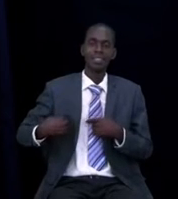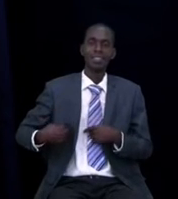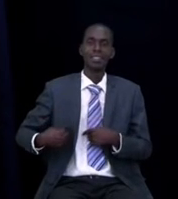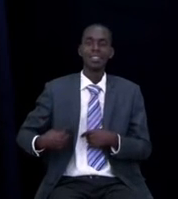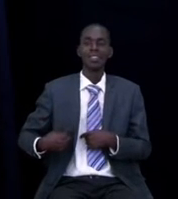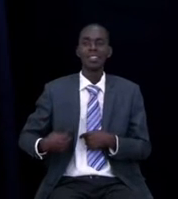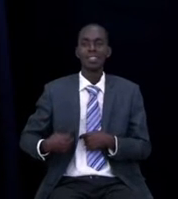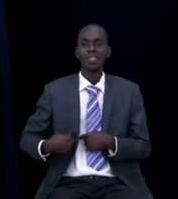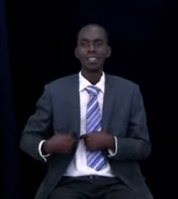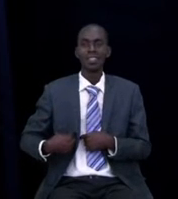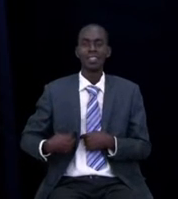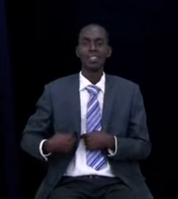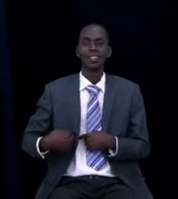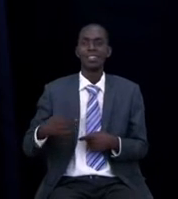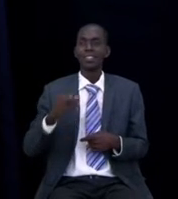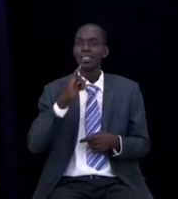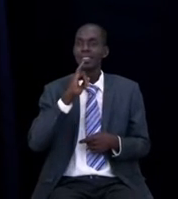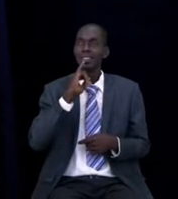Zuchiata